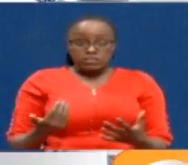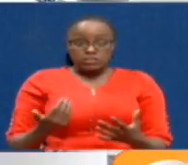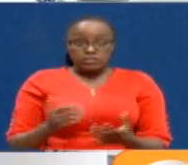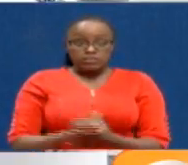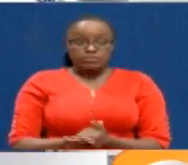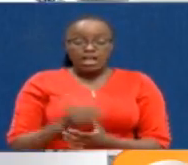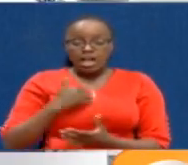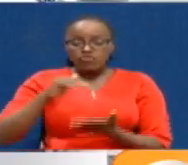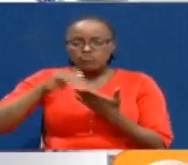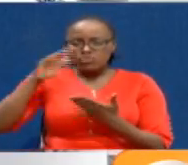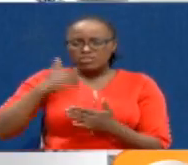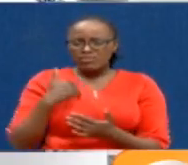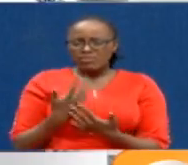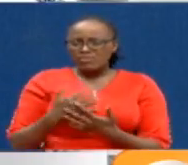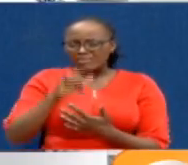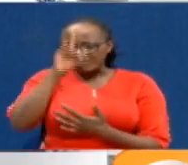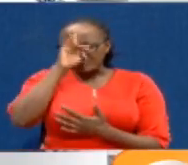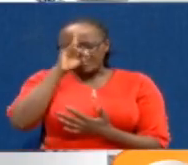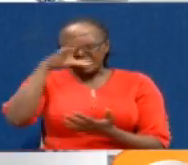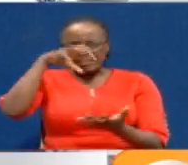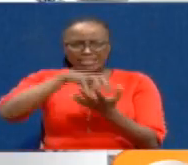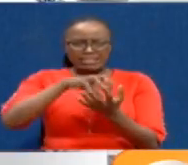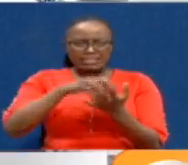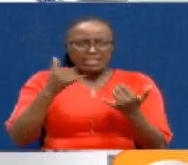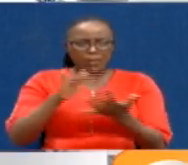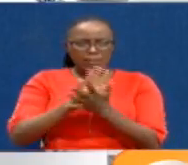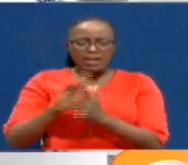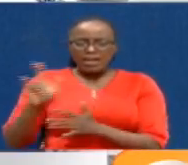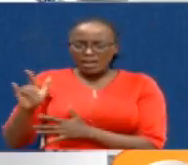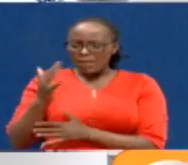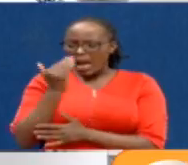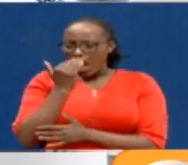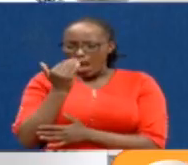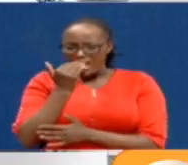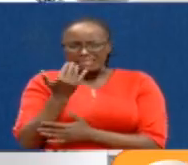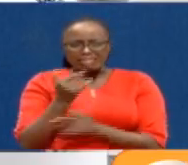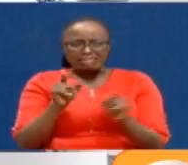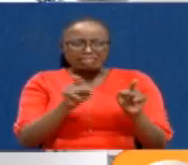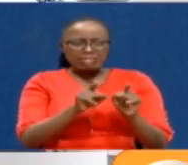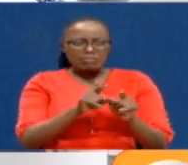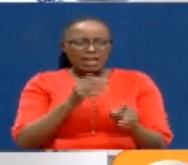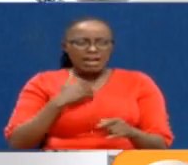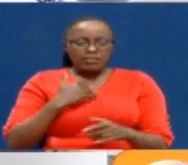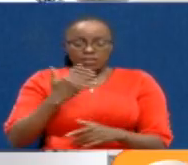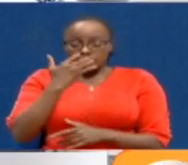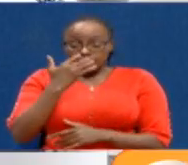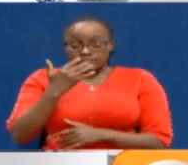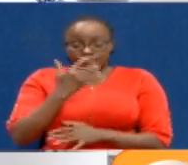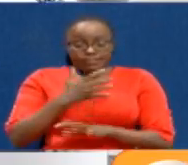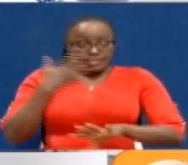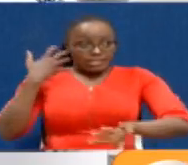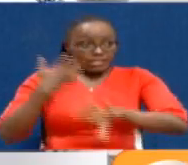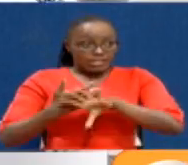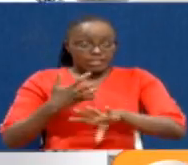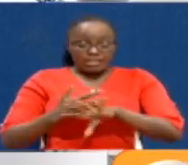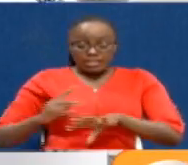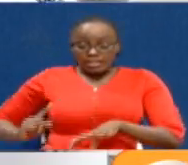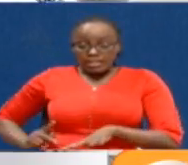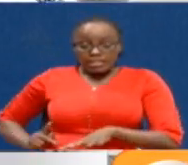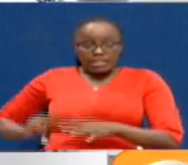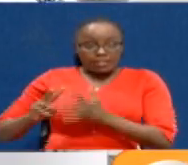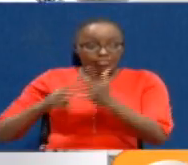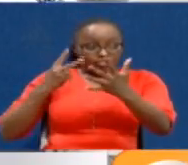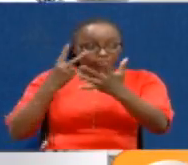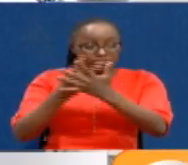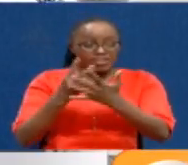looking out for. There is more. In severe cases, now it becomes pneumonia, severe acute respiratory syndrome, kidney failure, and